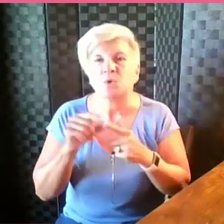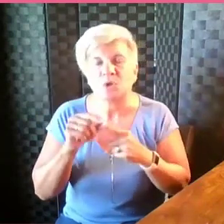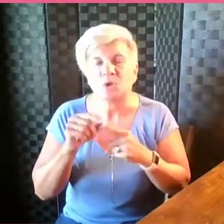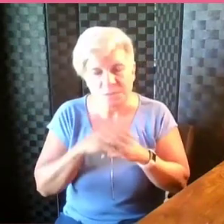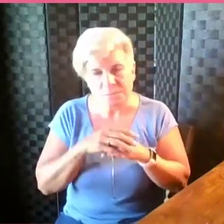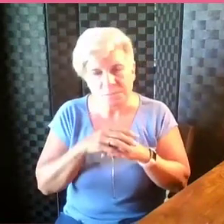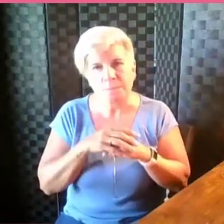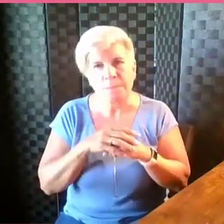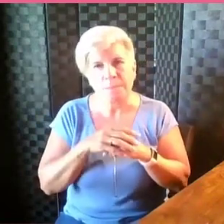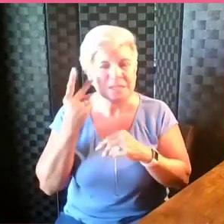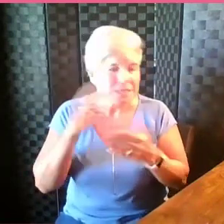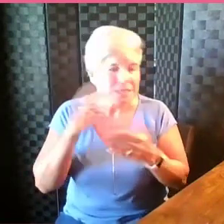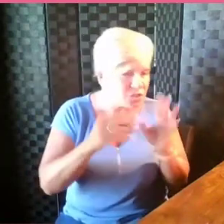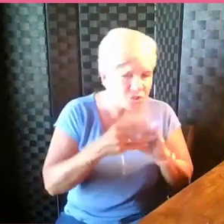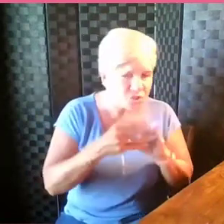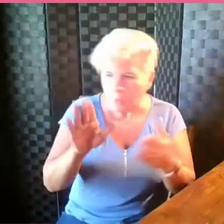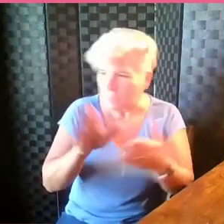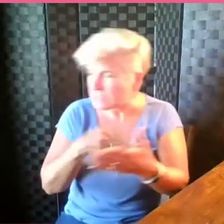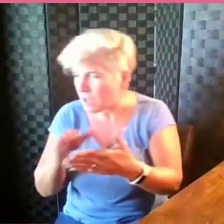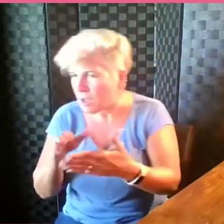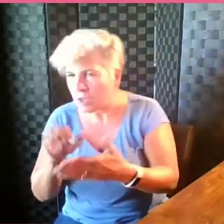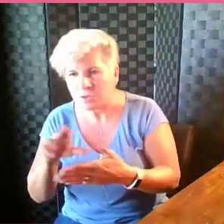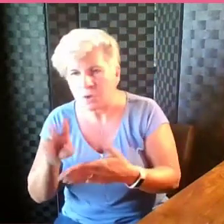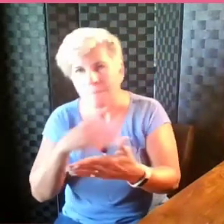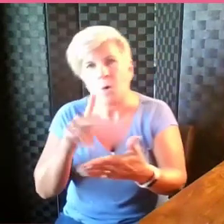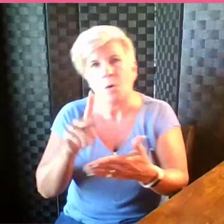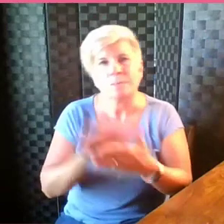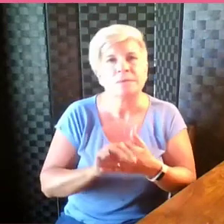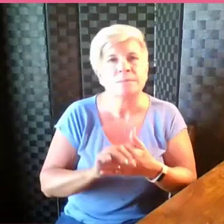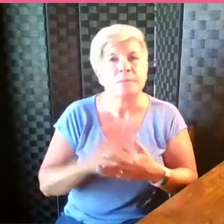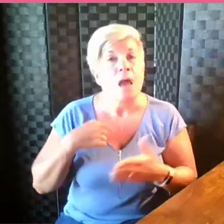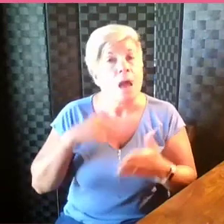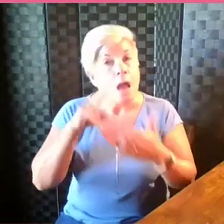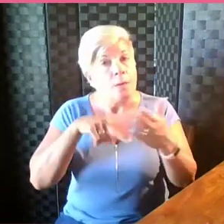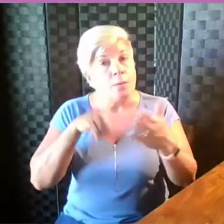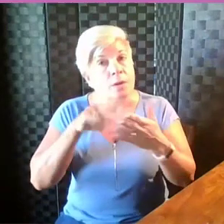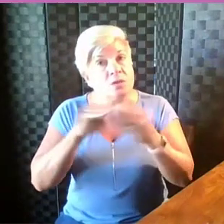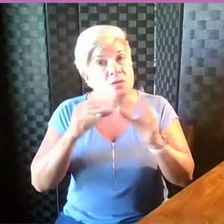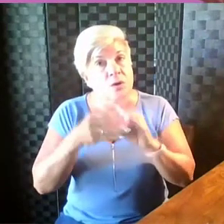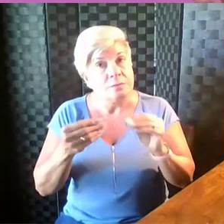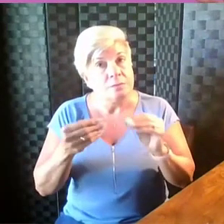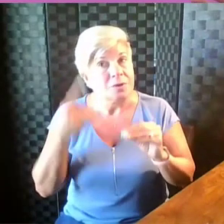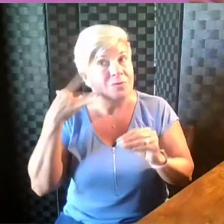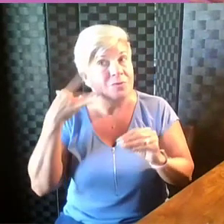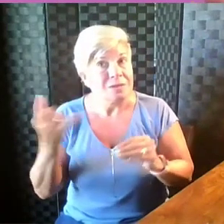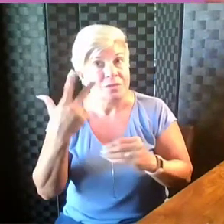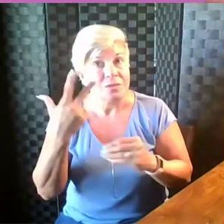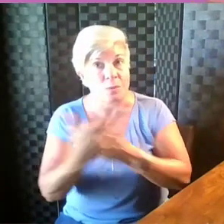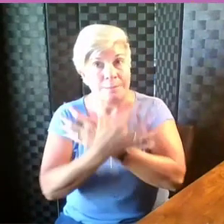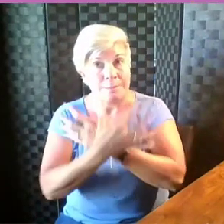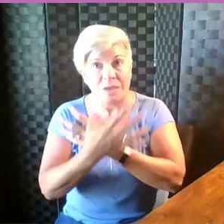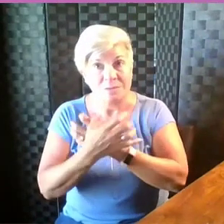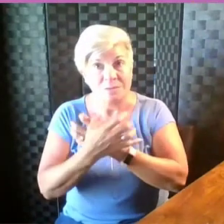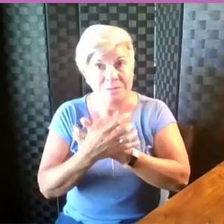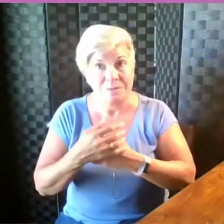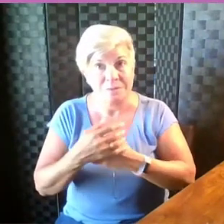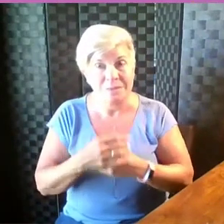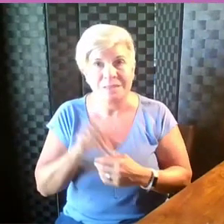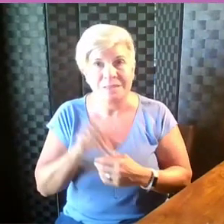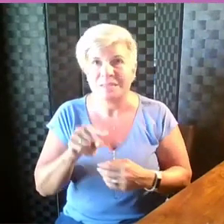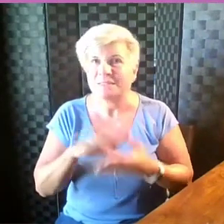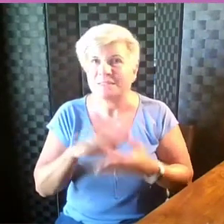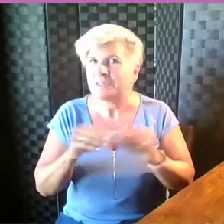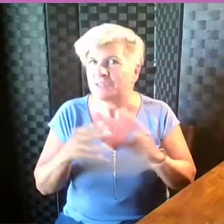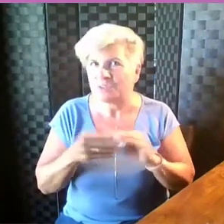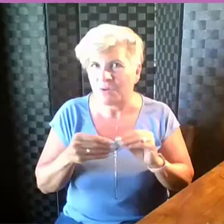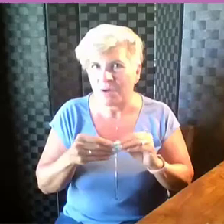or poems, I'm going to read a story called Goldilocks and the Three Bears. This is a story, it's a folk tale, and it's been passed down